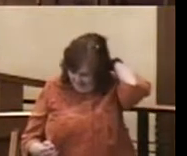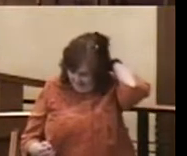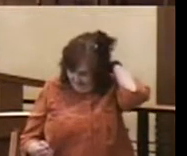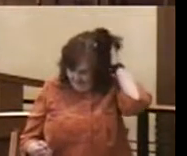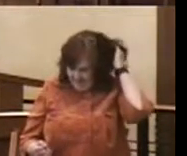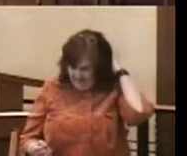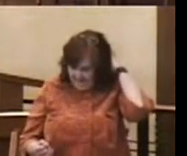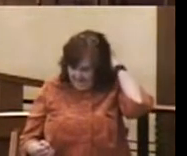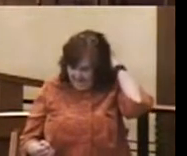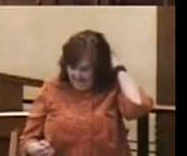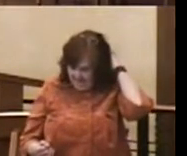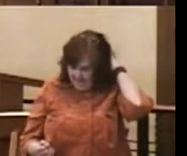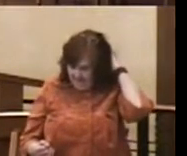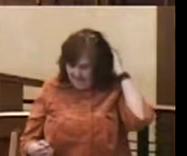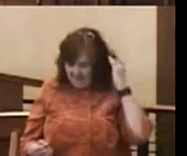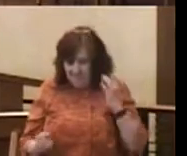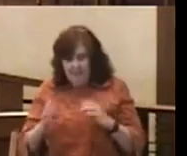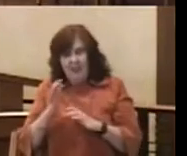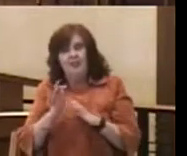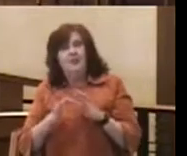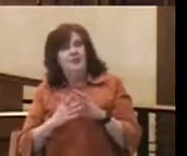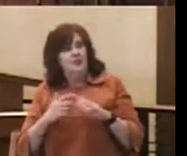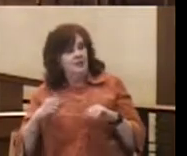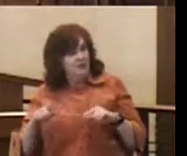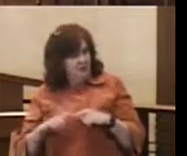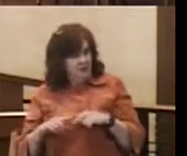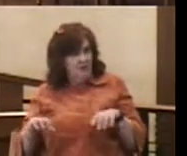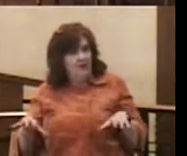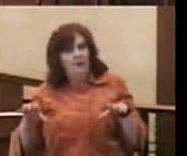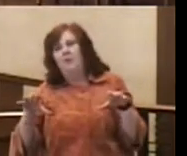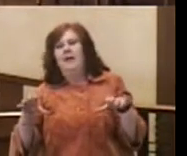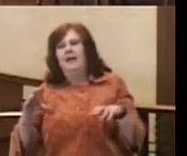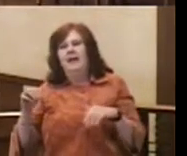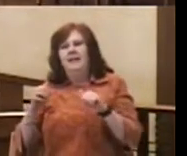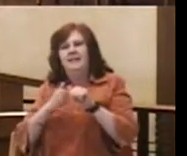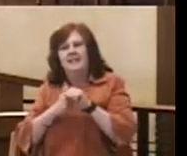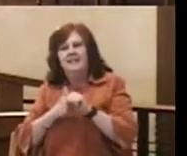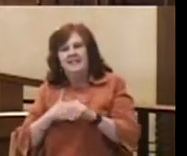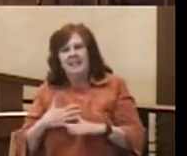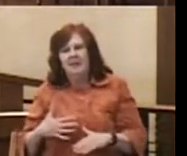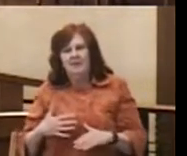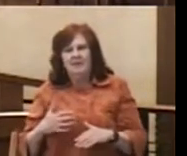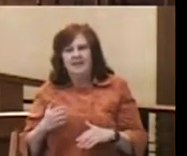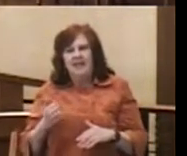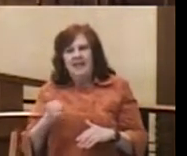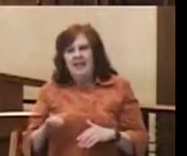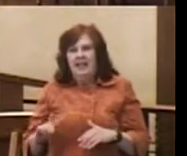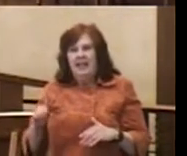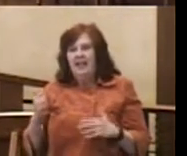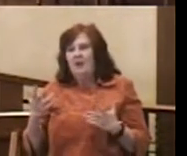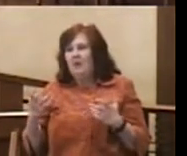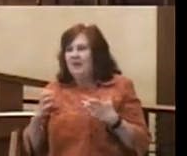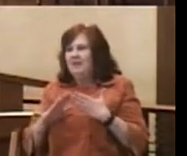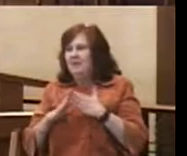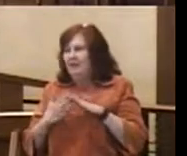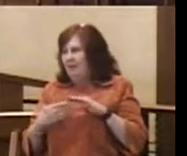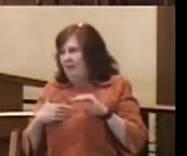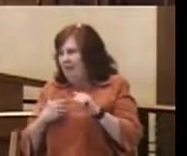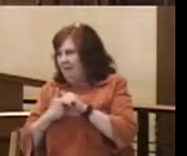Said Jesus to the crowd and his disciples, "If any want to become my